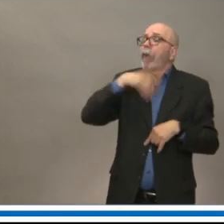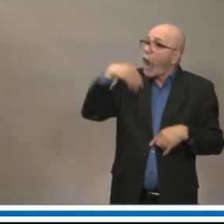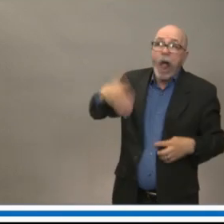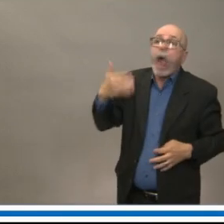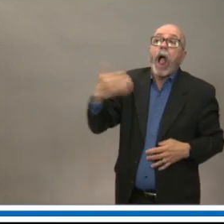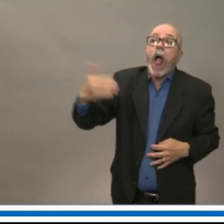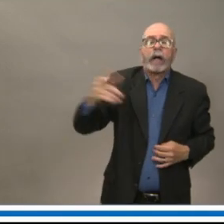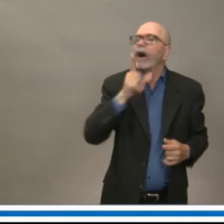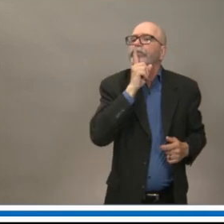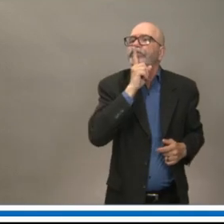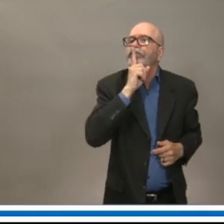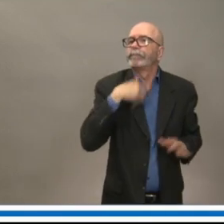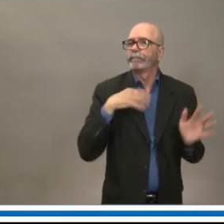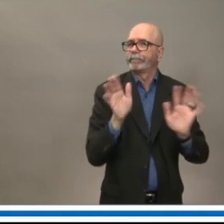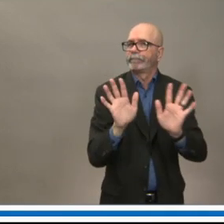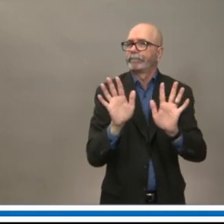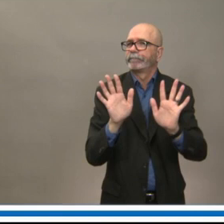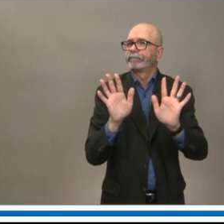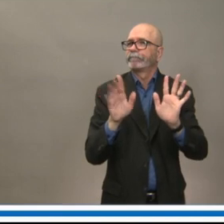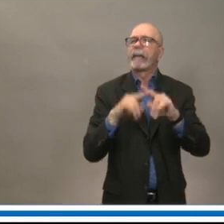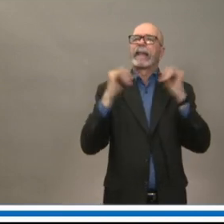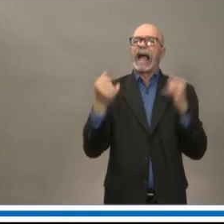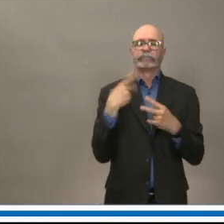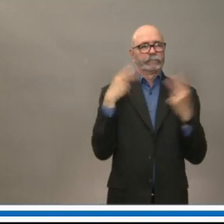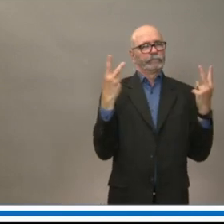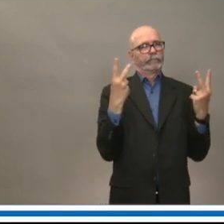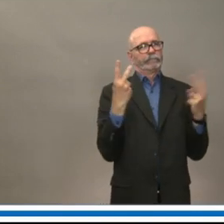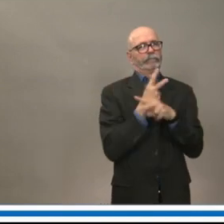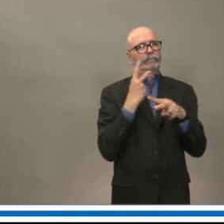piece and some of the concerns,